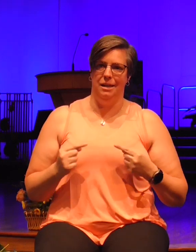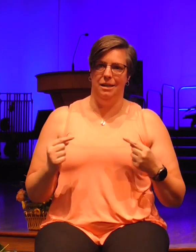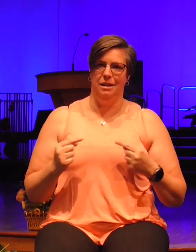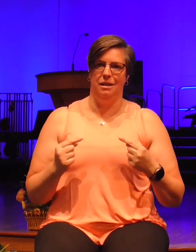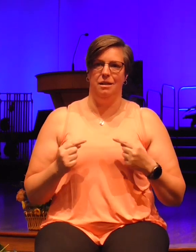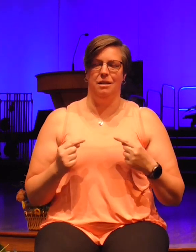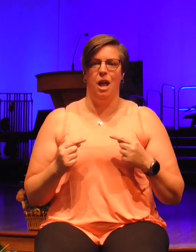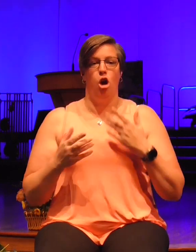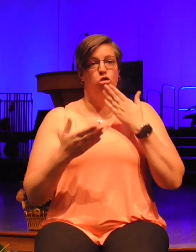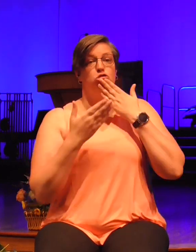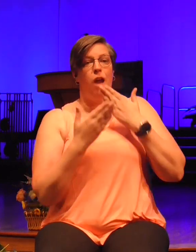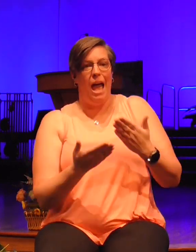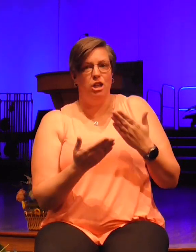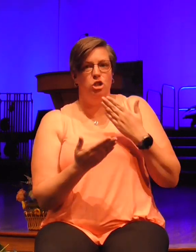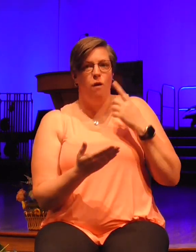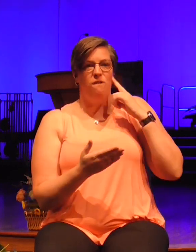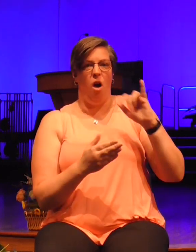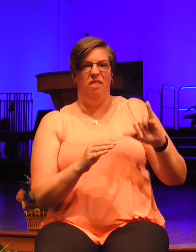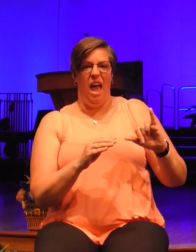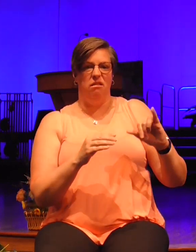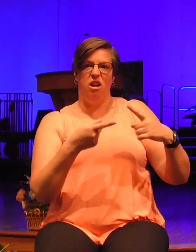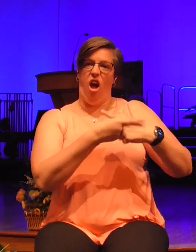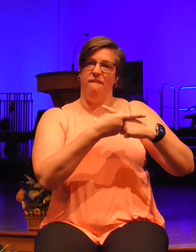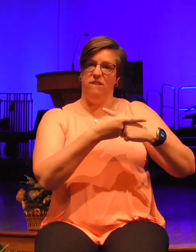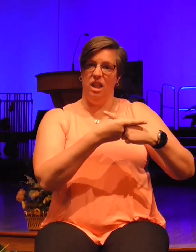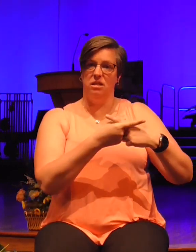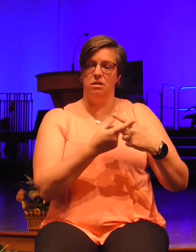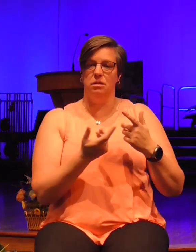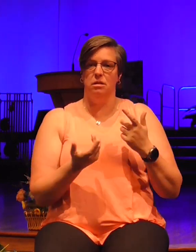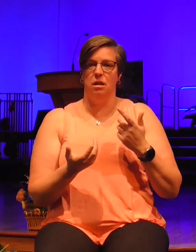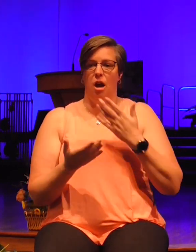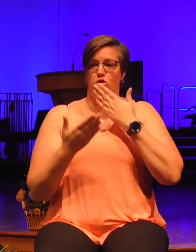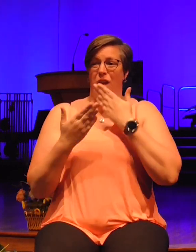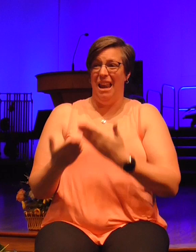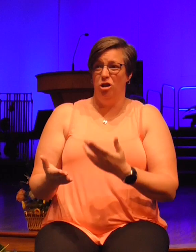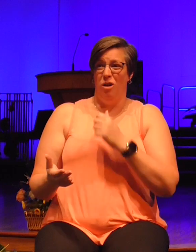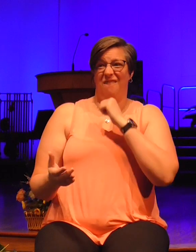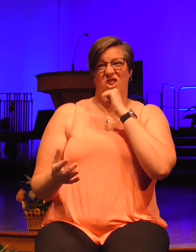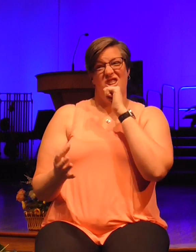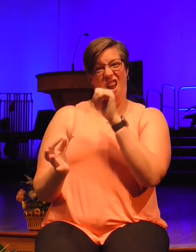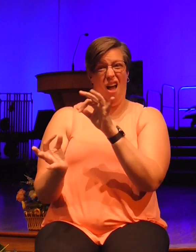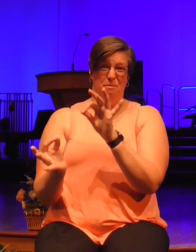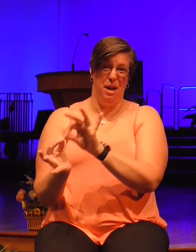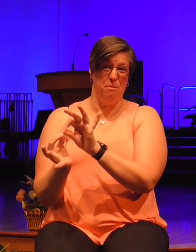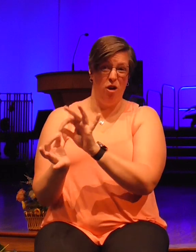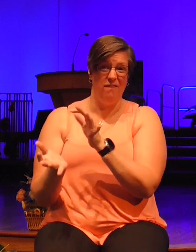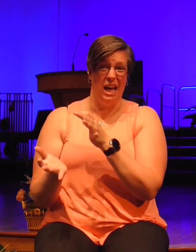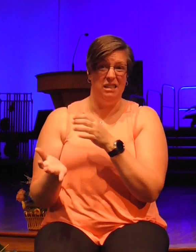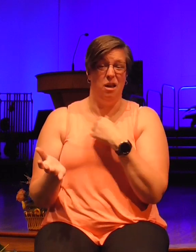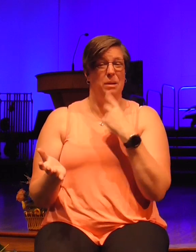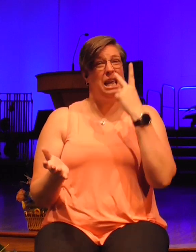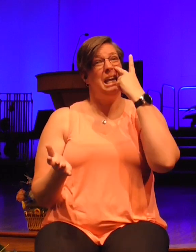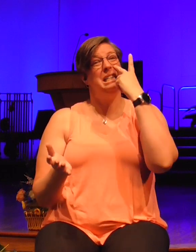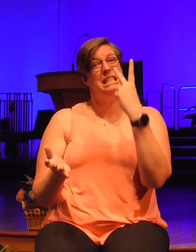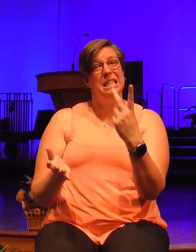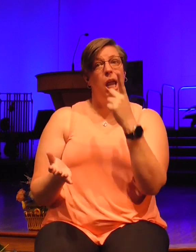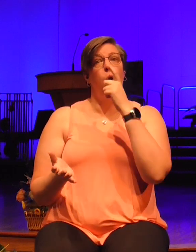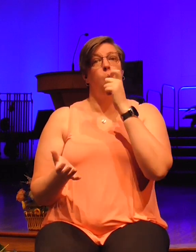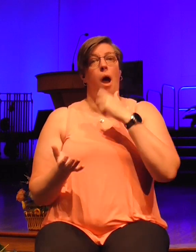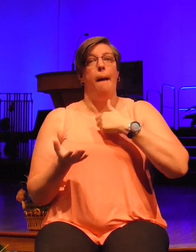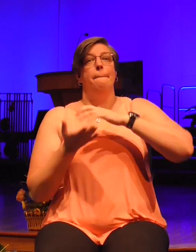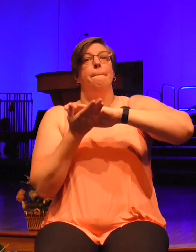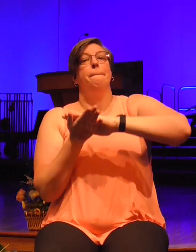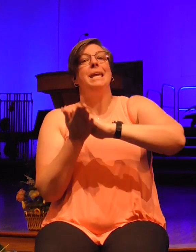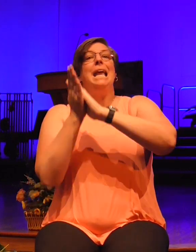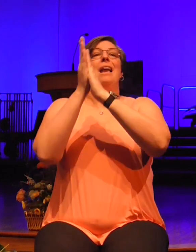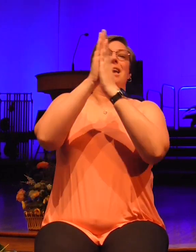for the conflict, some gratitude for it not being perfect, because I could see that who I was becoming